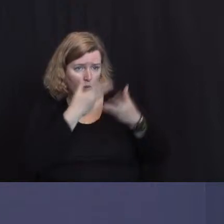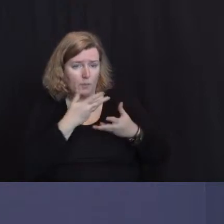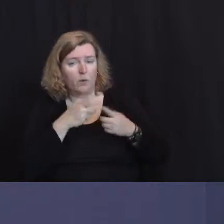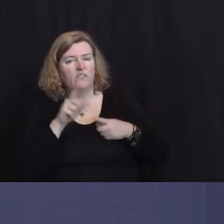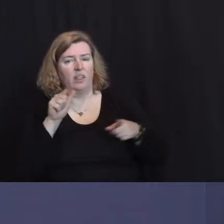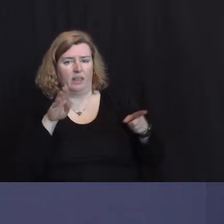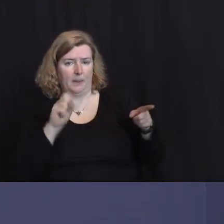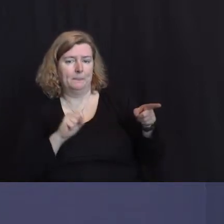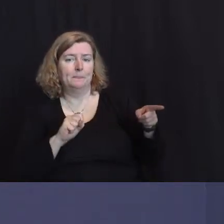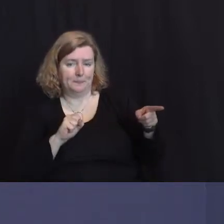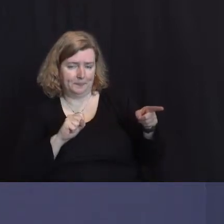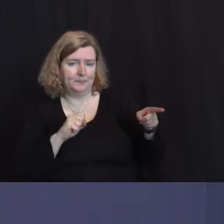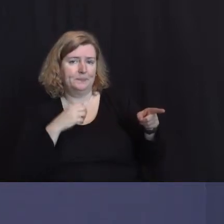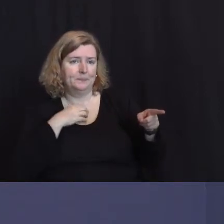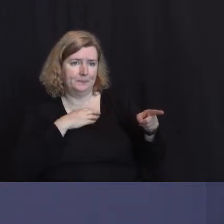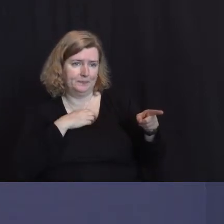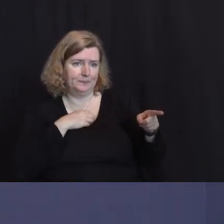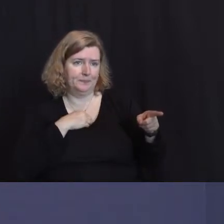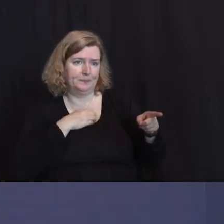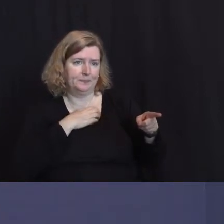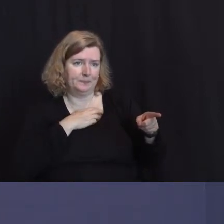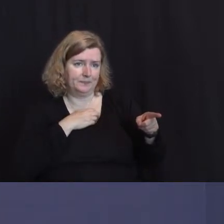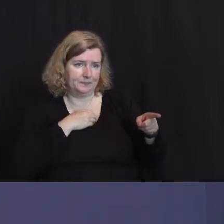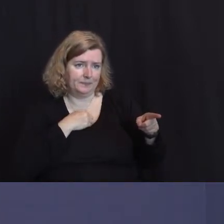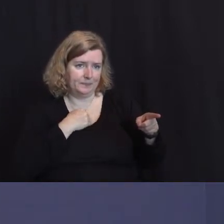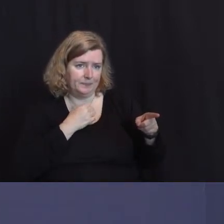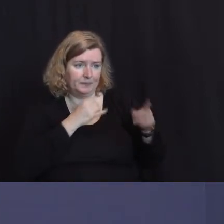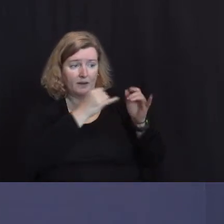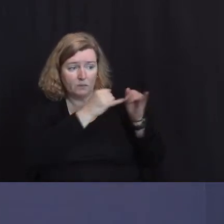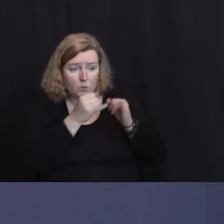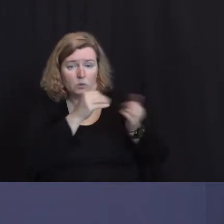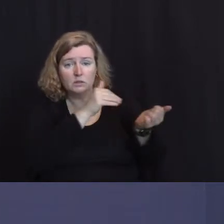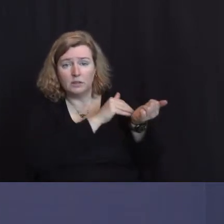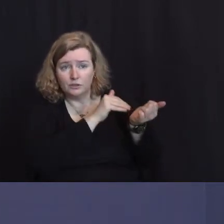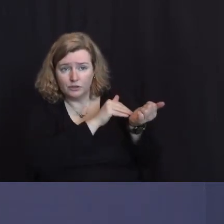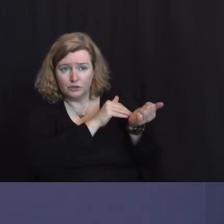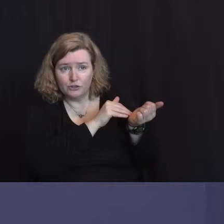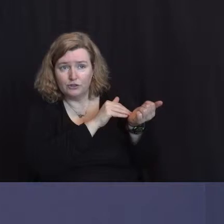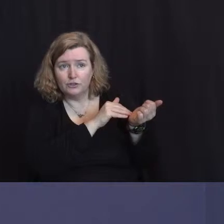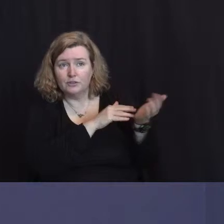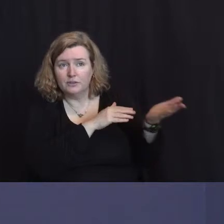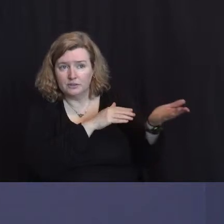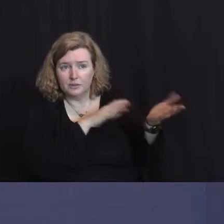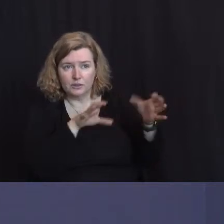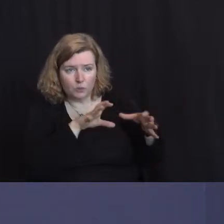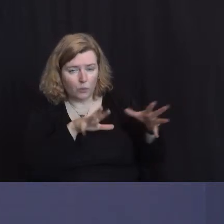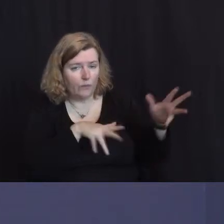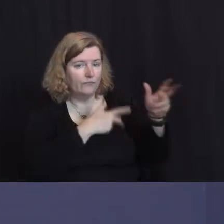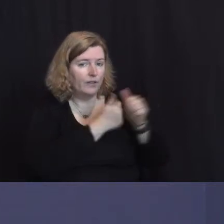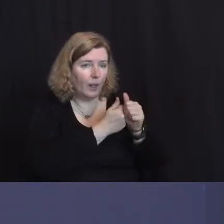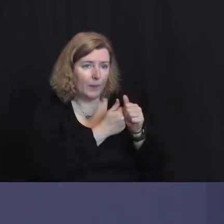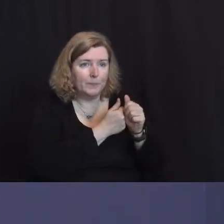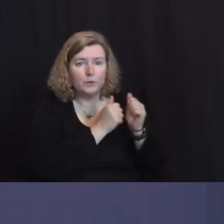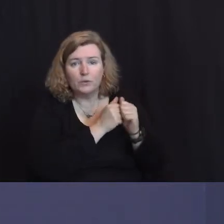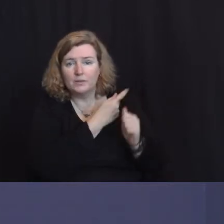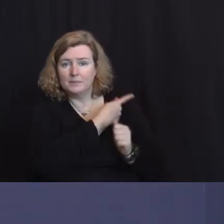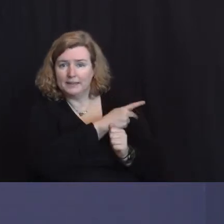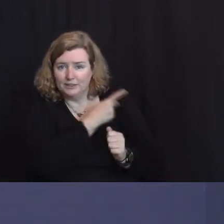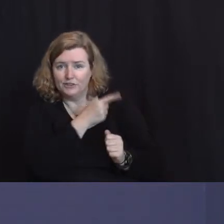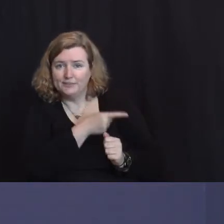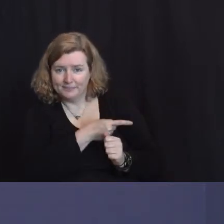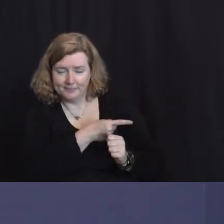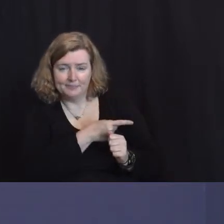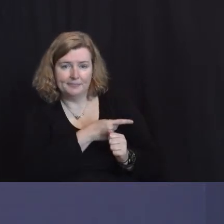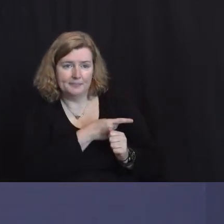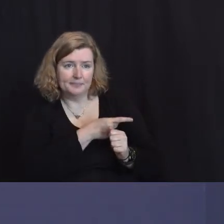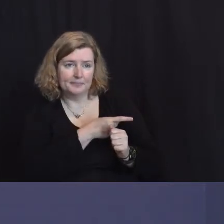ordered from healthcare providers who actually are the ones who are doing the follow-up, the clinical care of these particular patients. We're